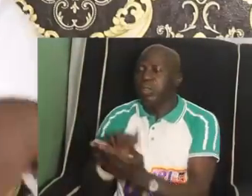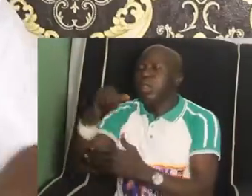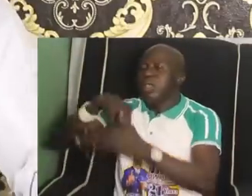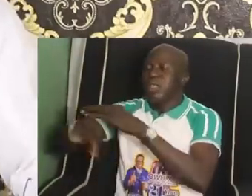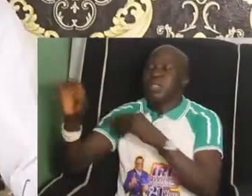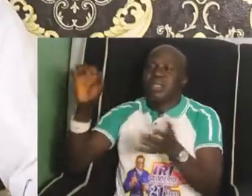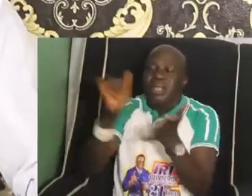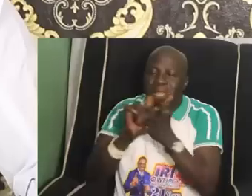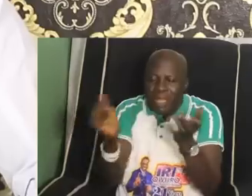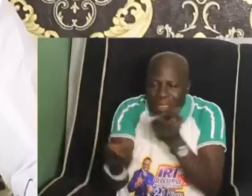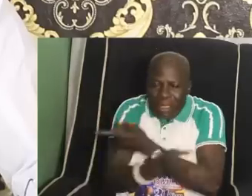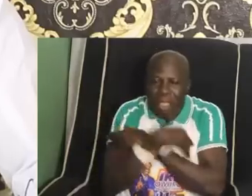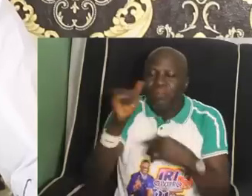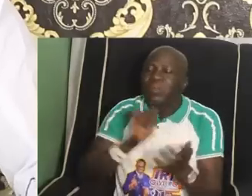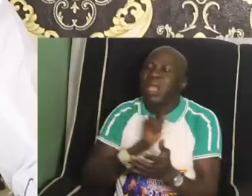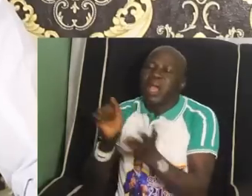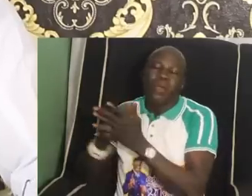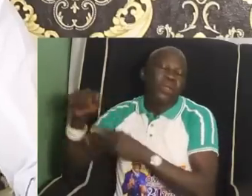their case is settled. That day,